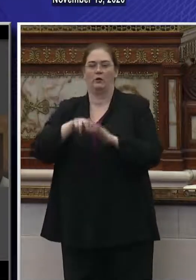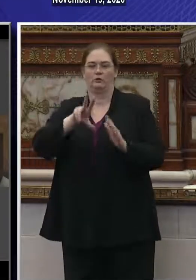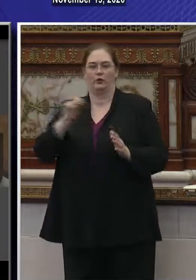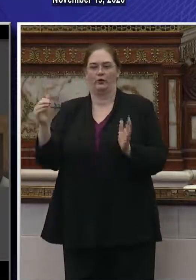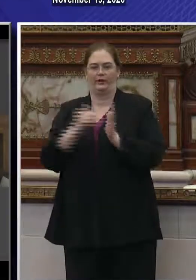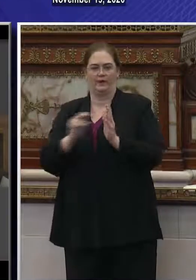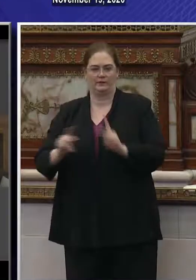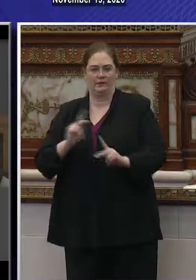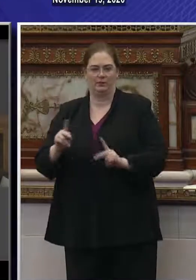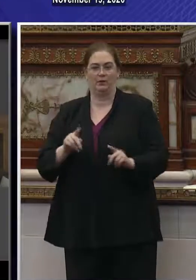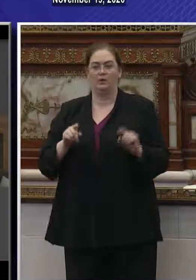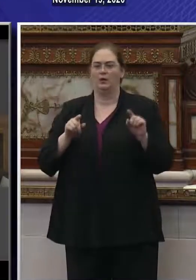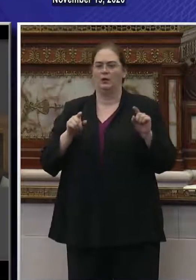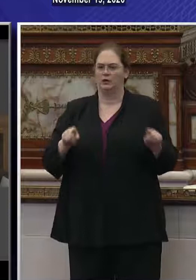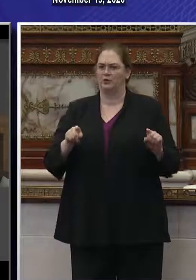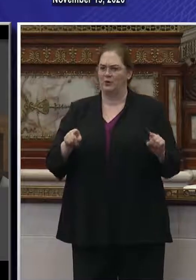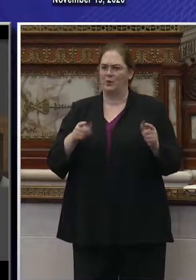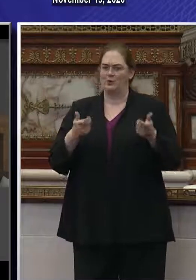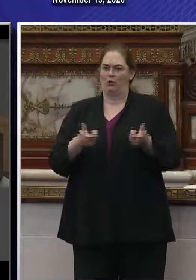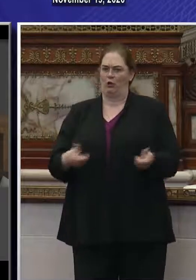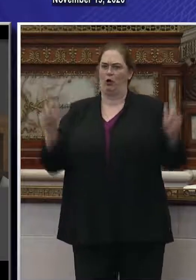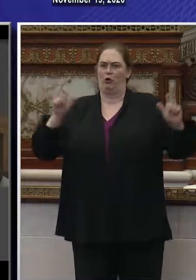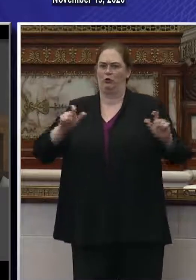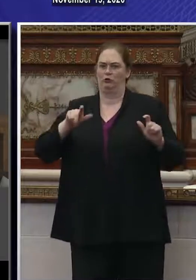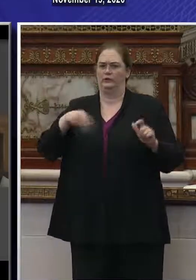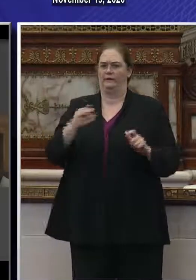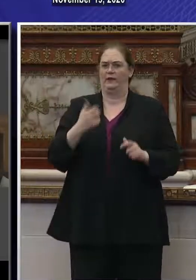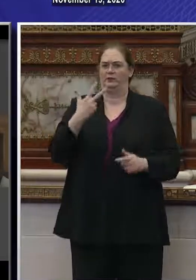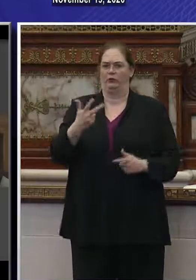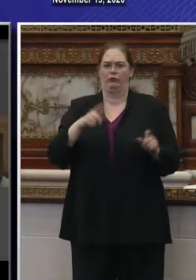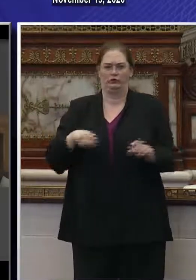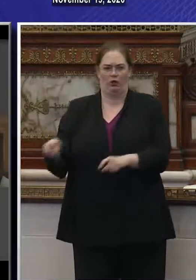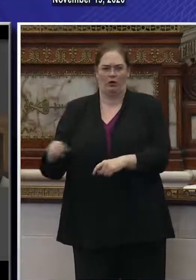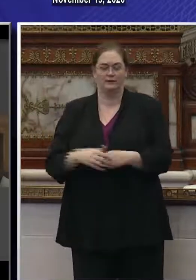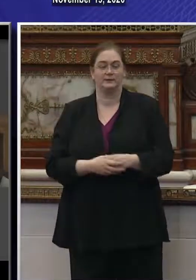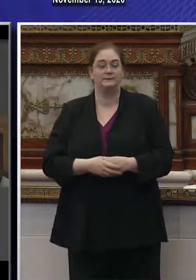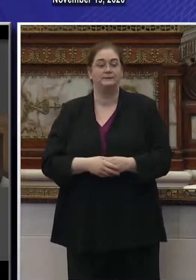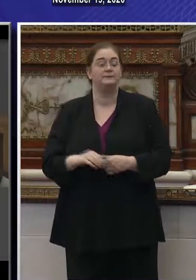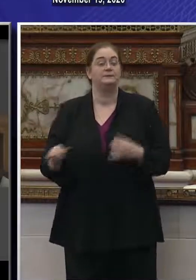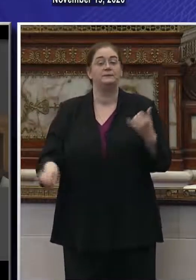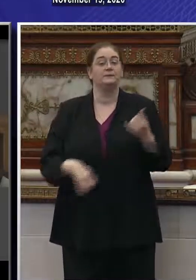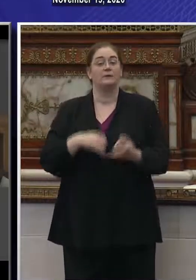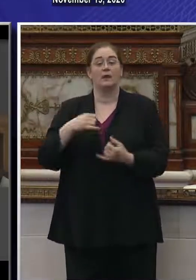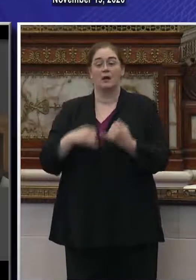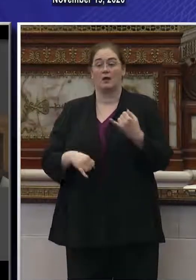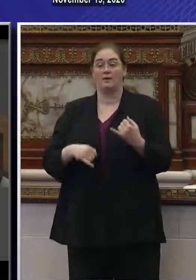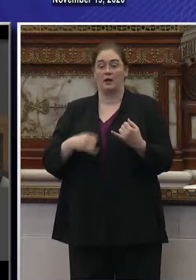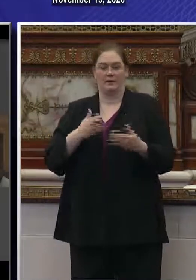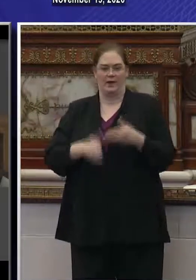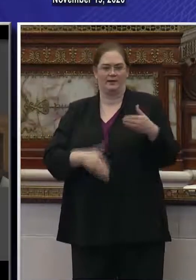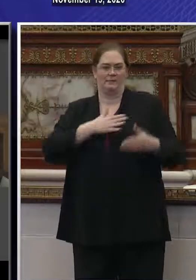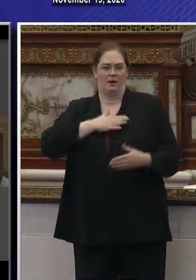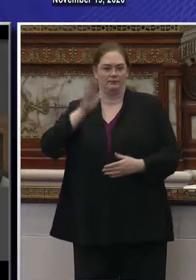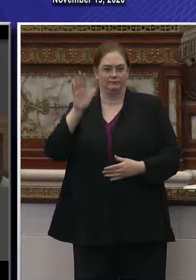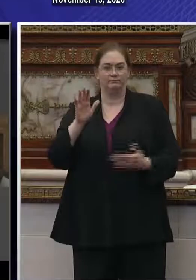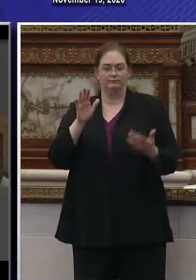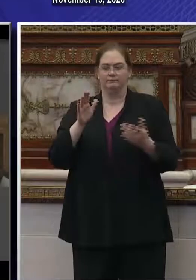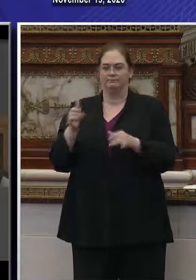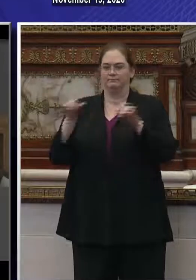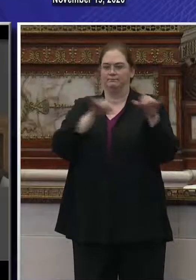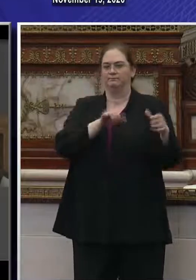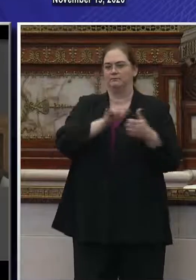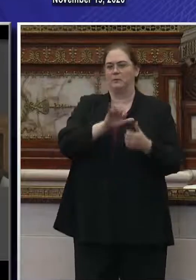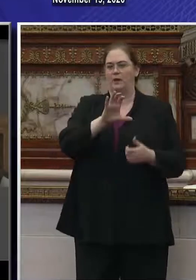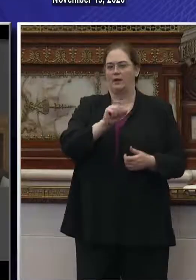30,000 individuals. So these are very large phase 3 clinical trials. And then finally, I would end where Carolyn